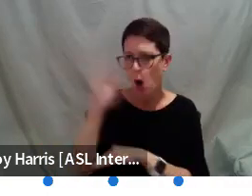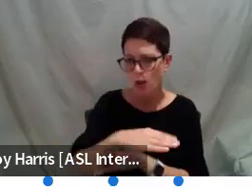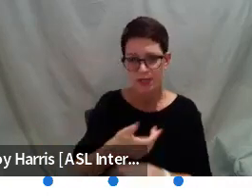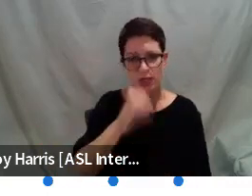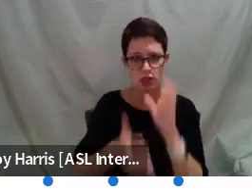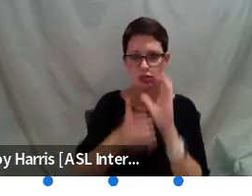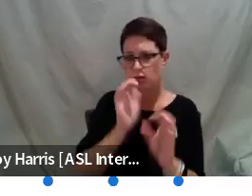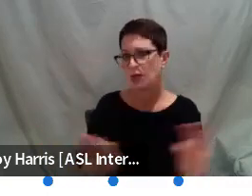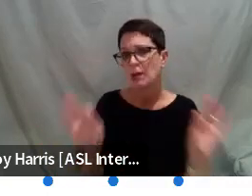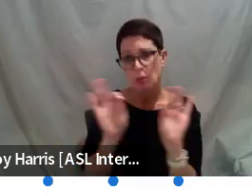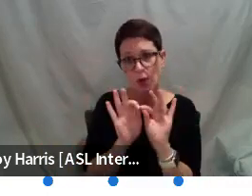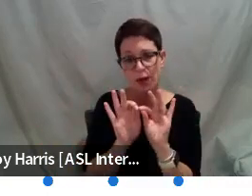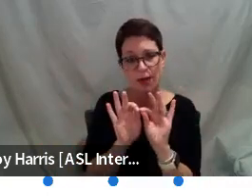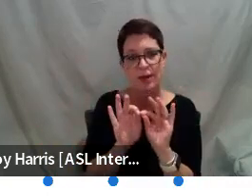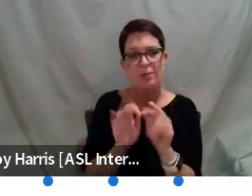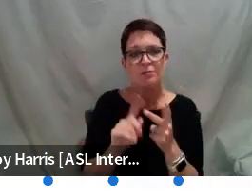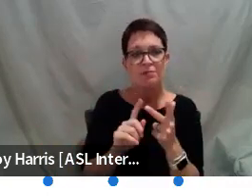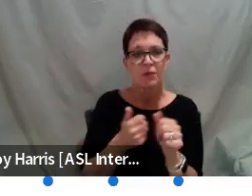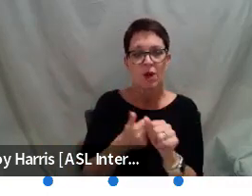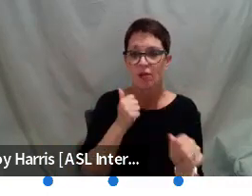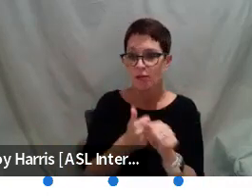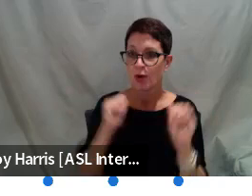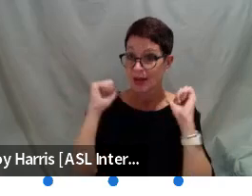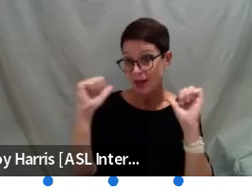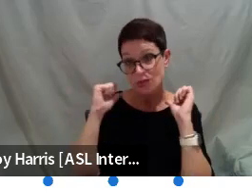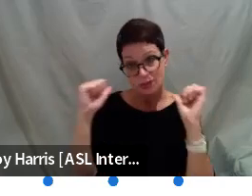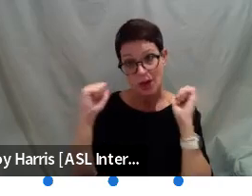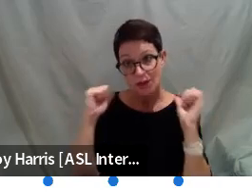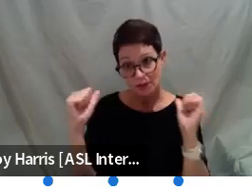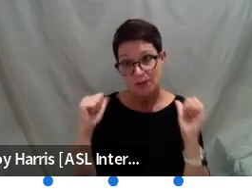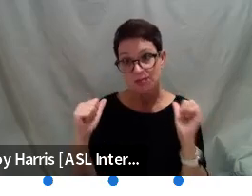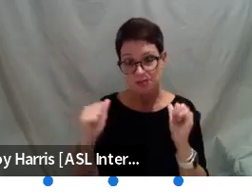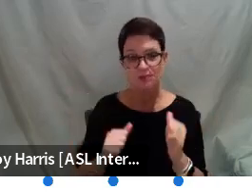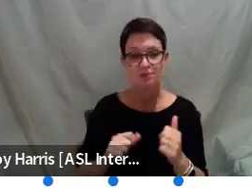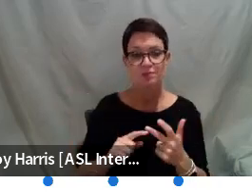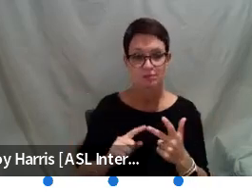day. Avoid physical activity.